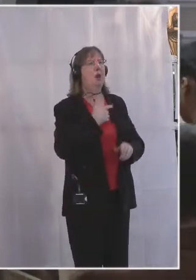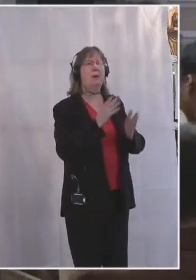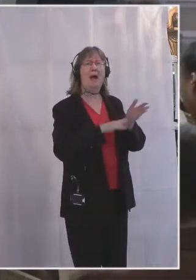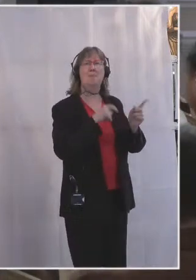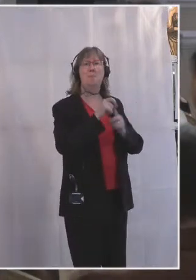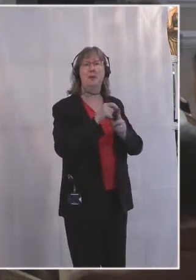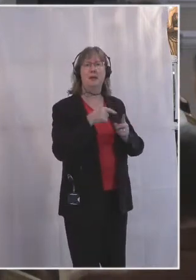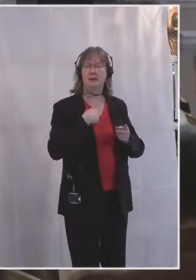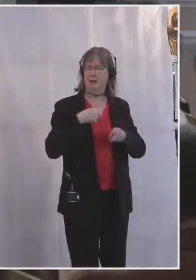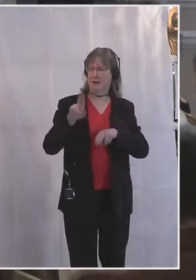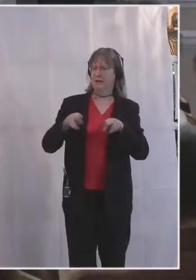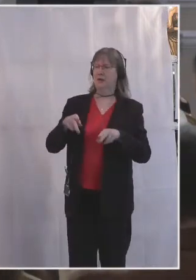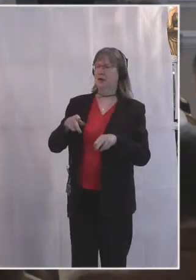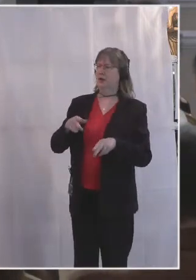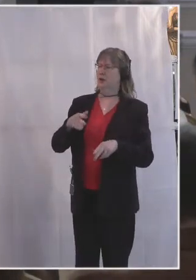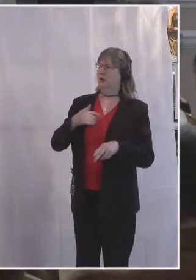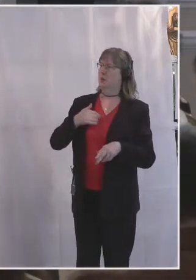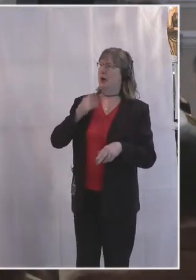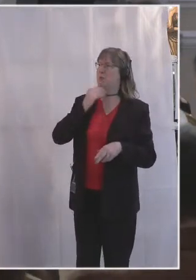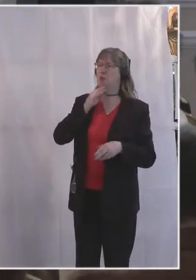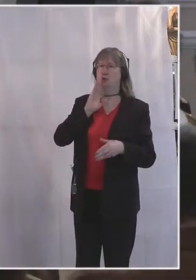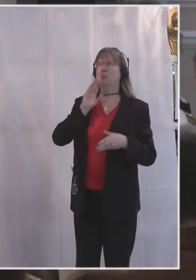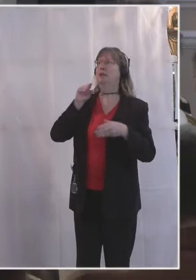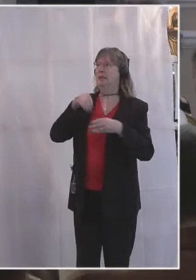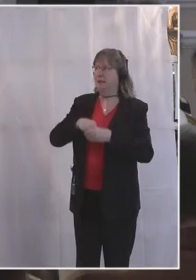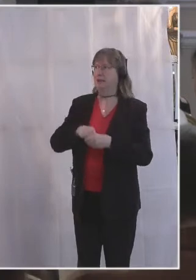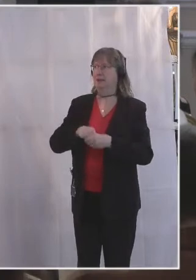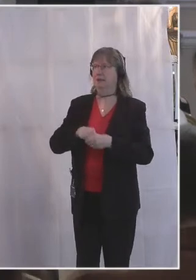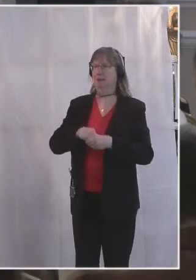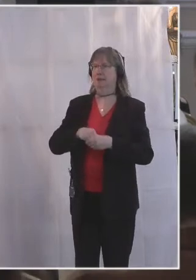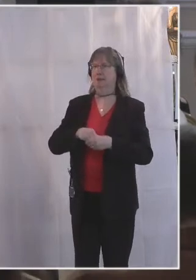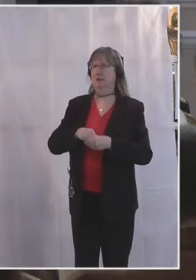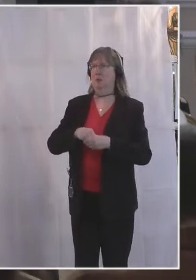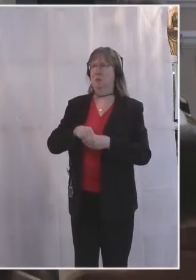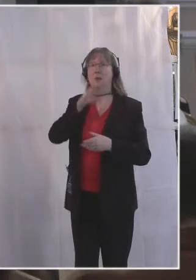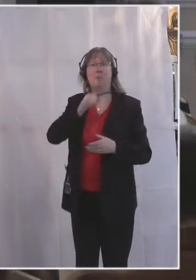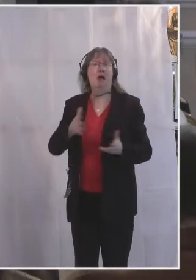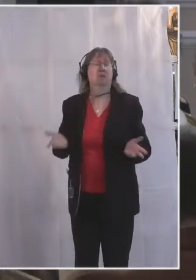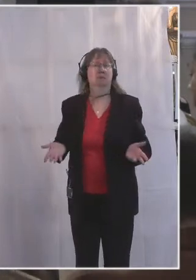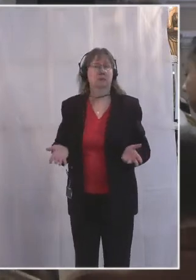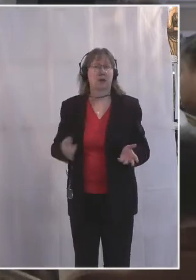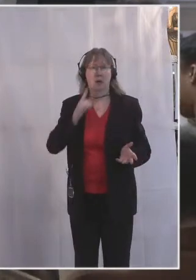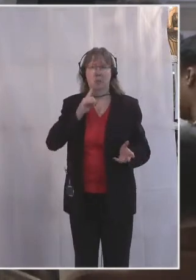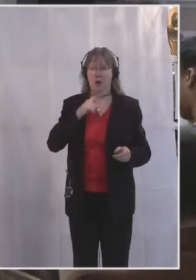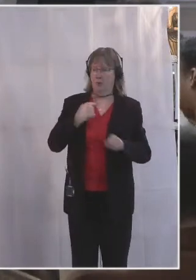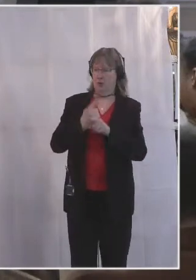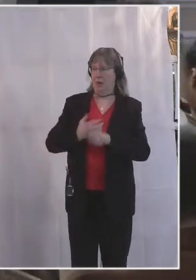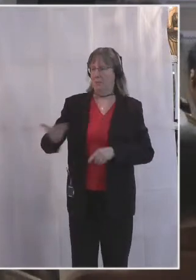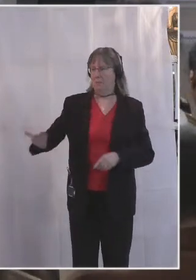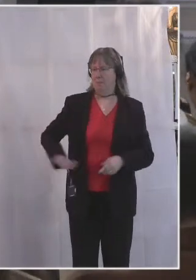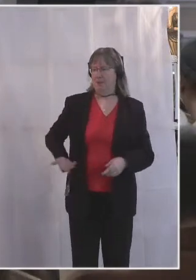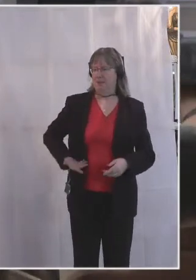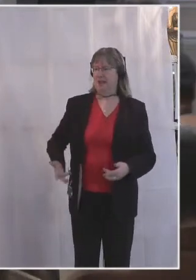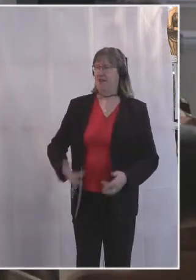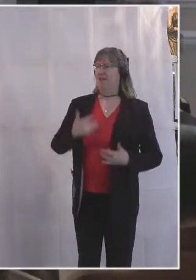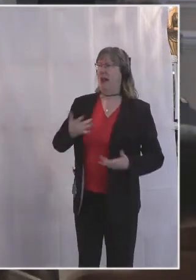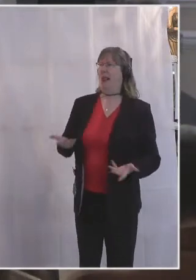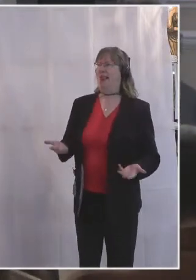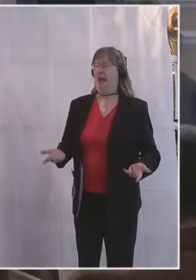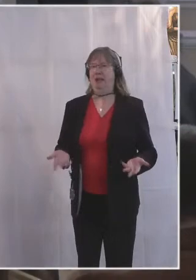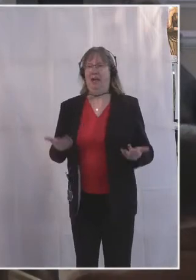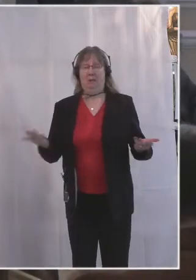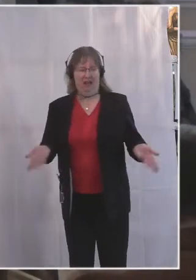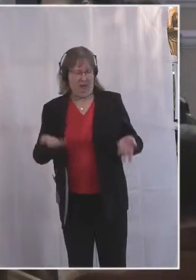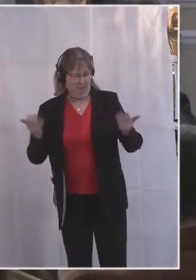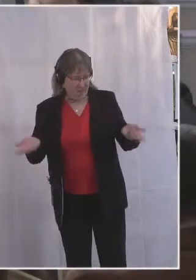in male-dominated spaces. But put me in business and suddenly I feel like somebody's pulled the rug from under me